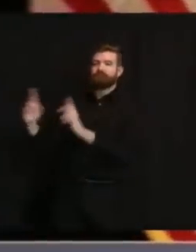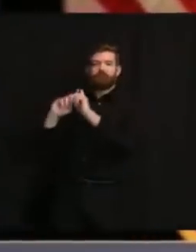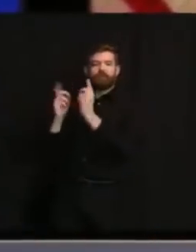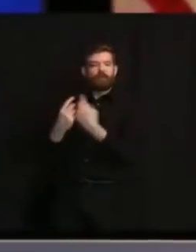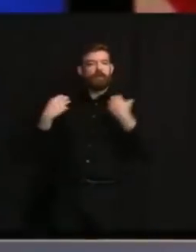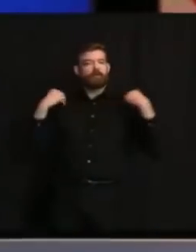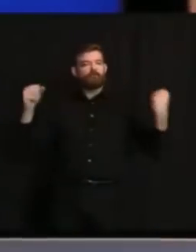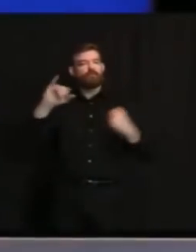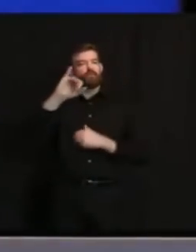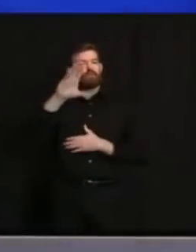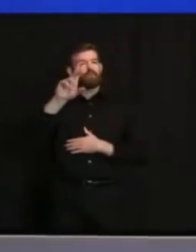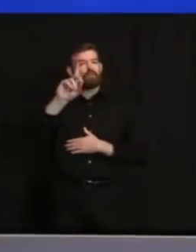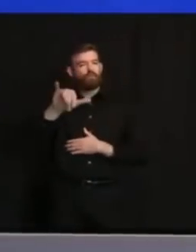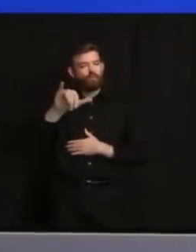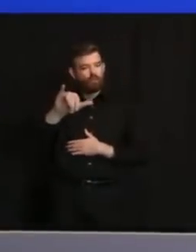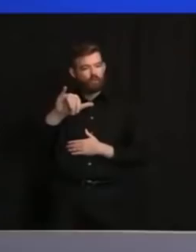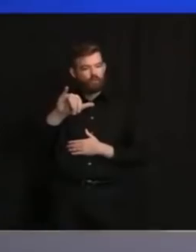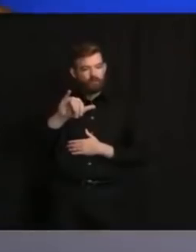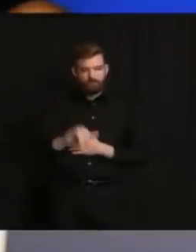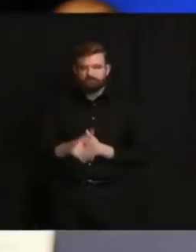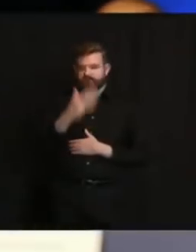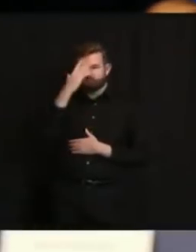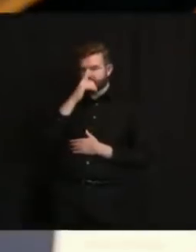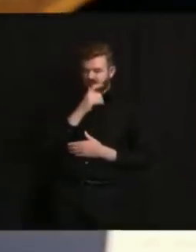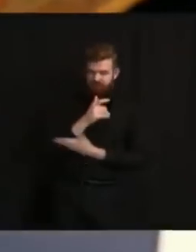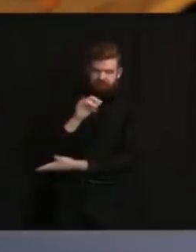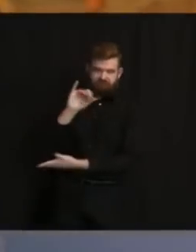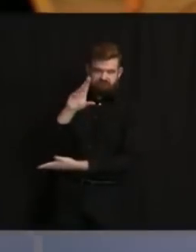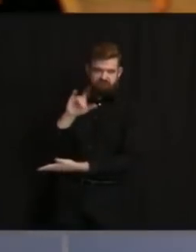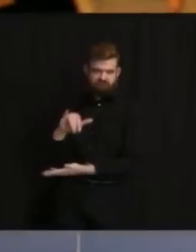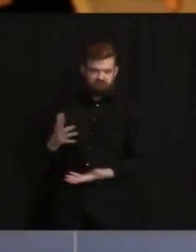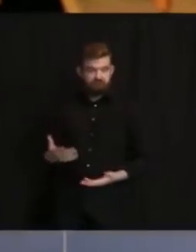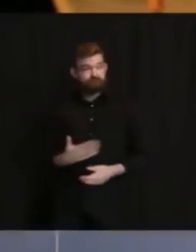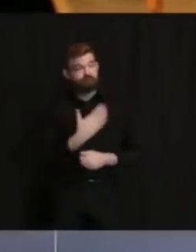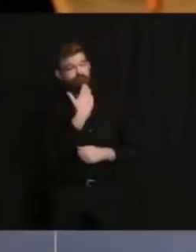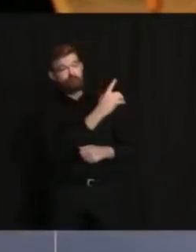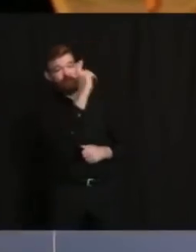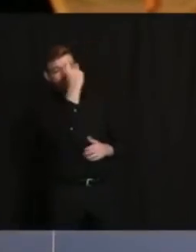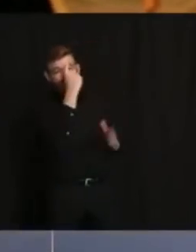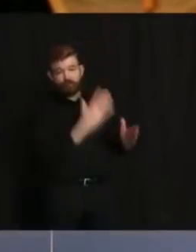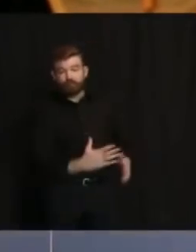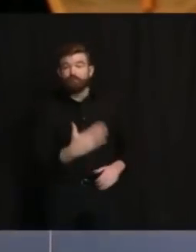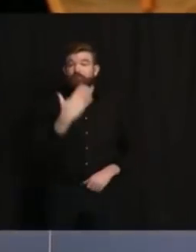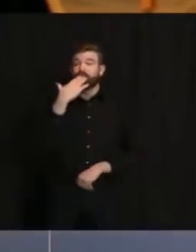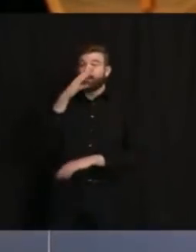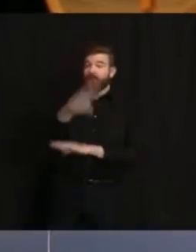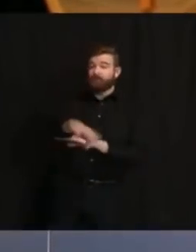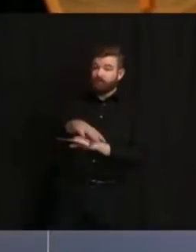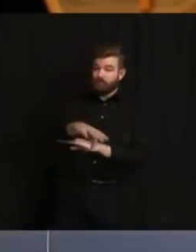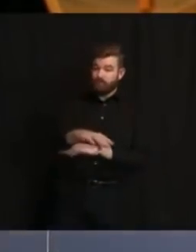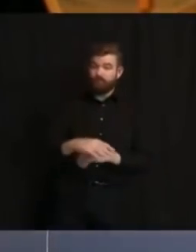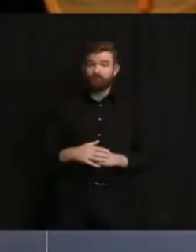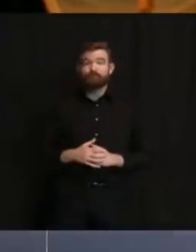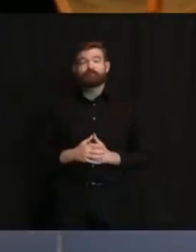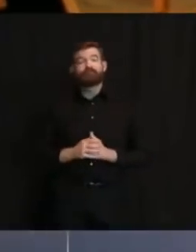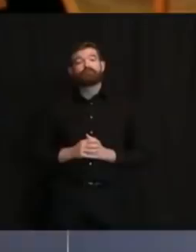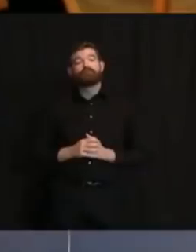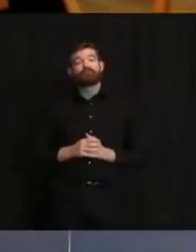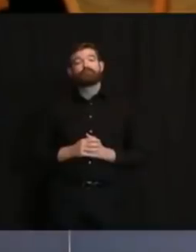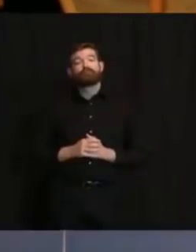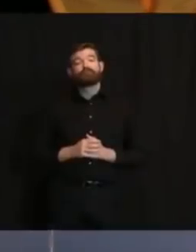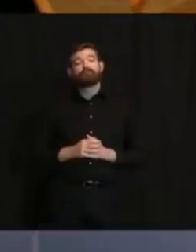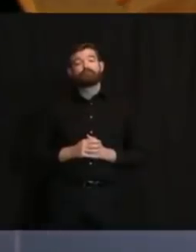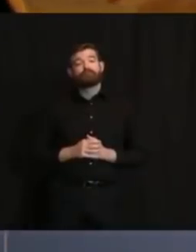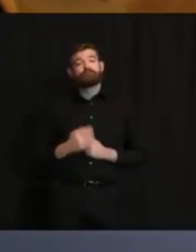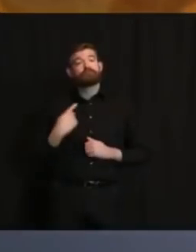woman who needs no introduction, Judy Persichilli. Thank you, Governor. Good afternoon. As predicted, we expect the